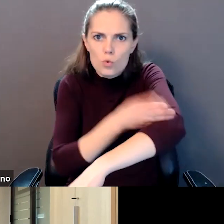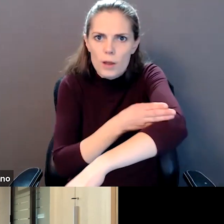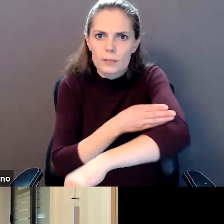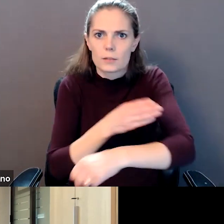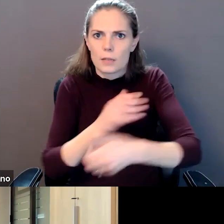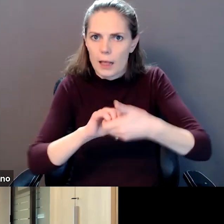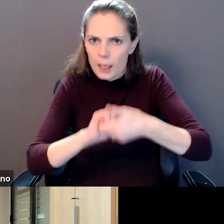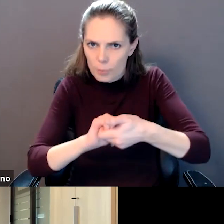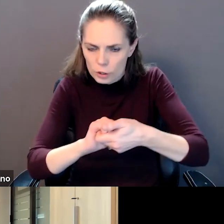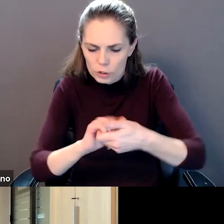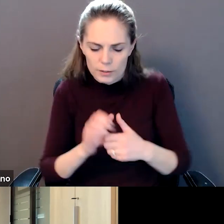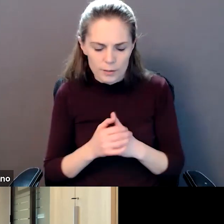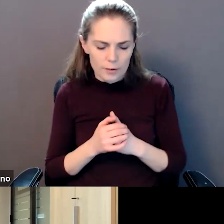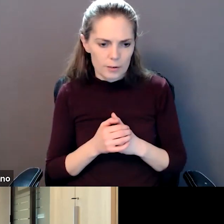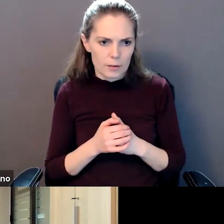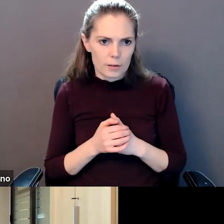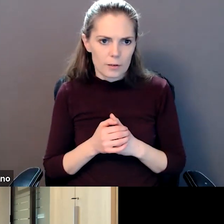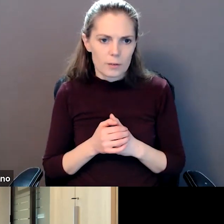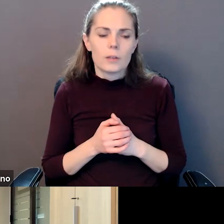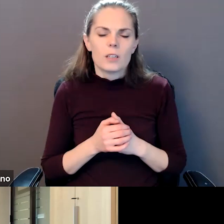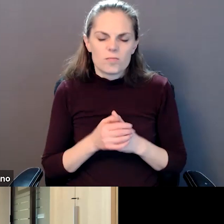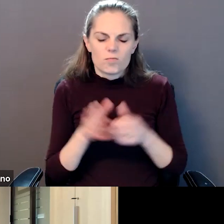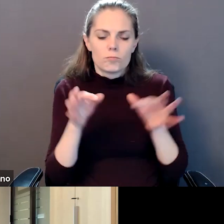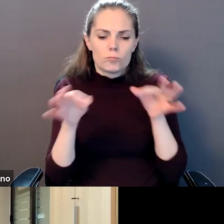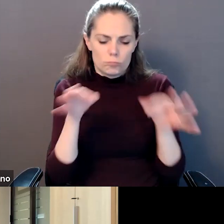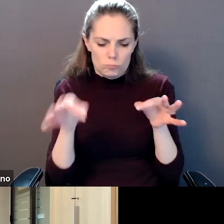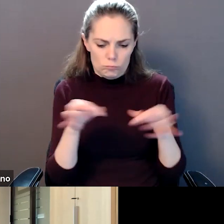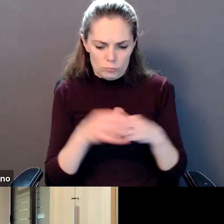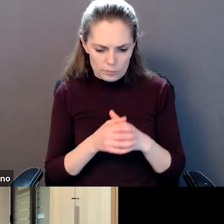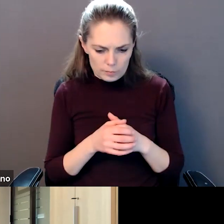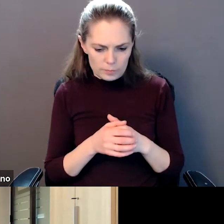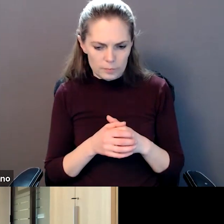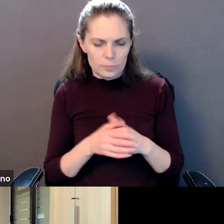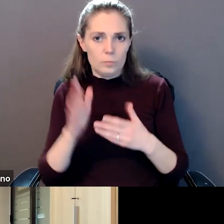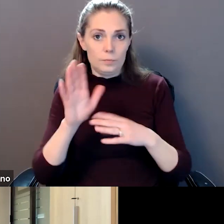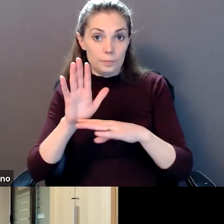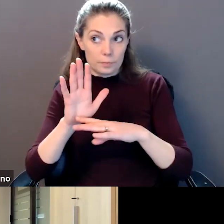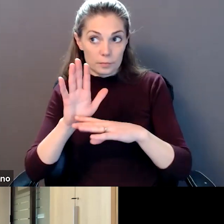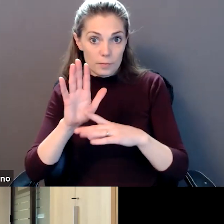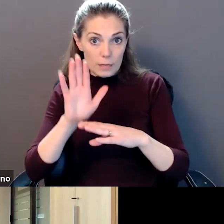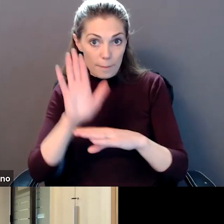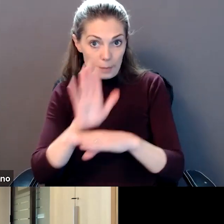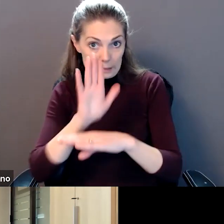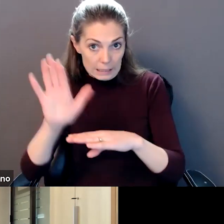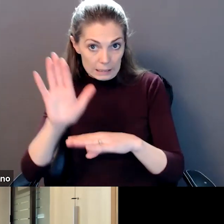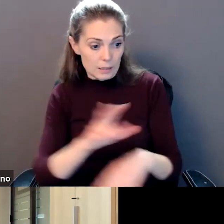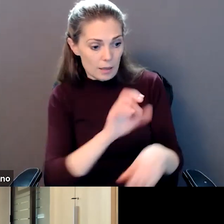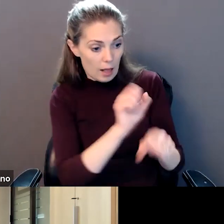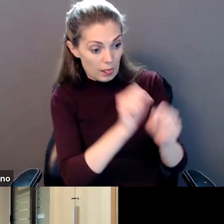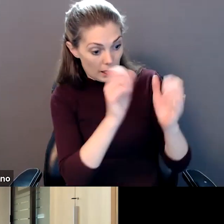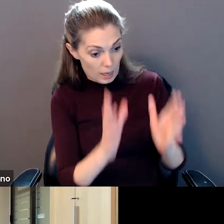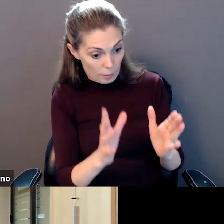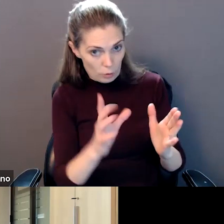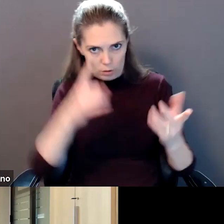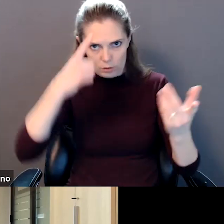scene for that. This is one of those instances where business and labor are on the same page, where they have the same interest. And that is,